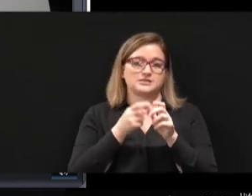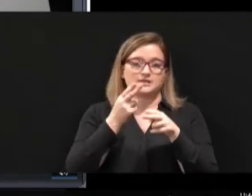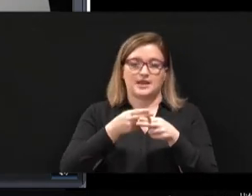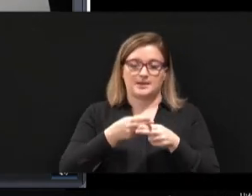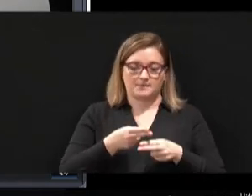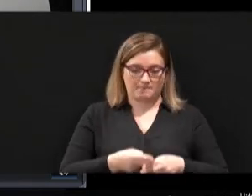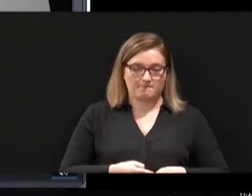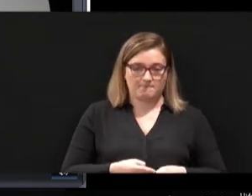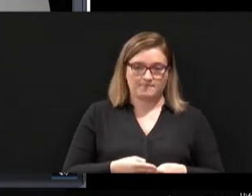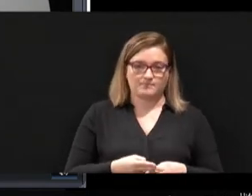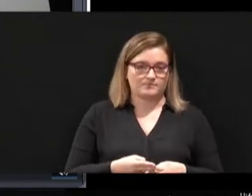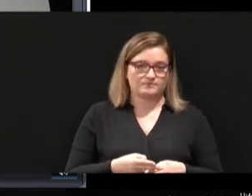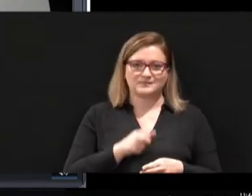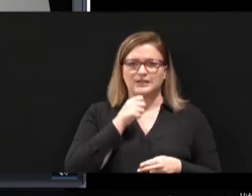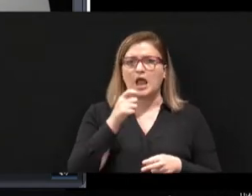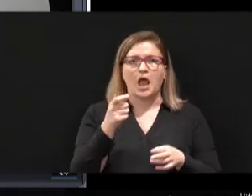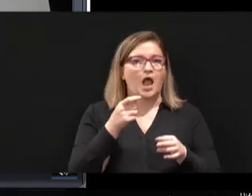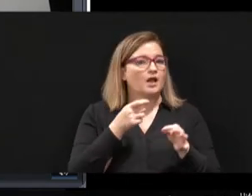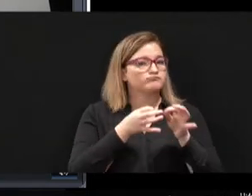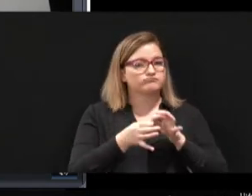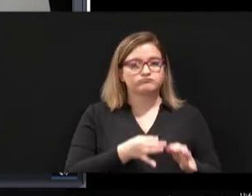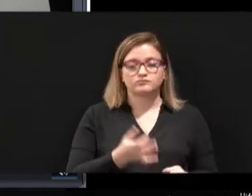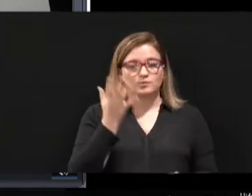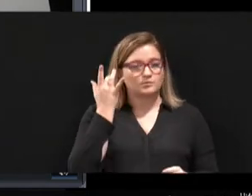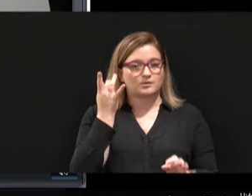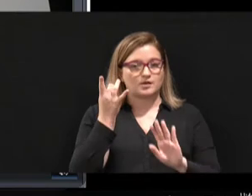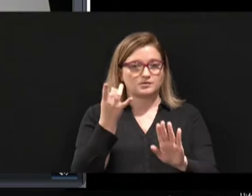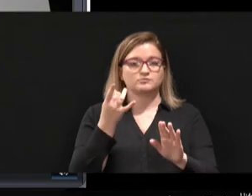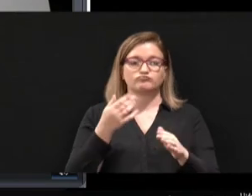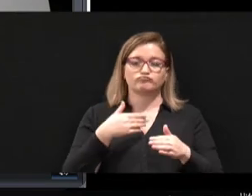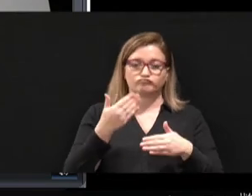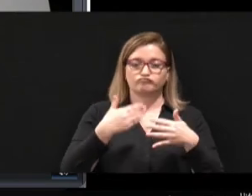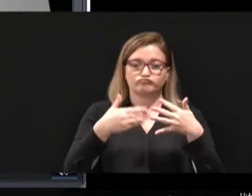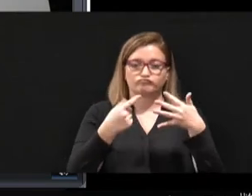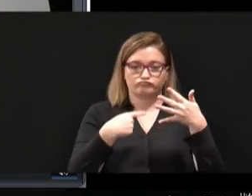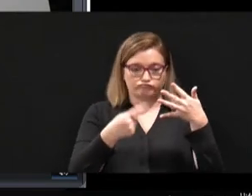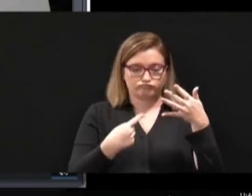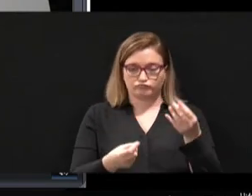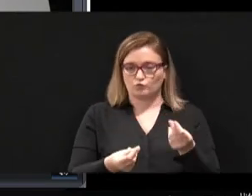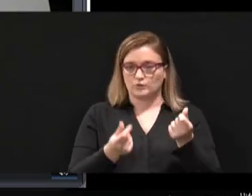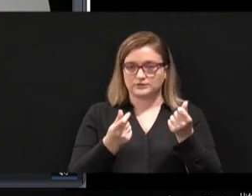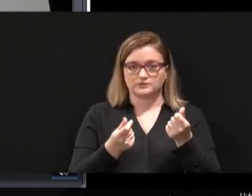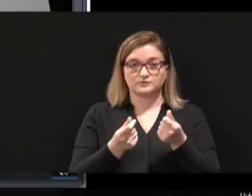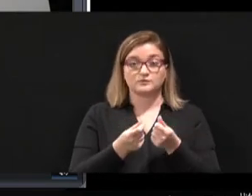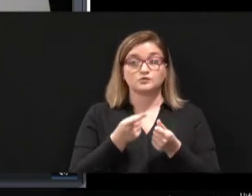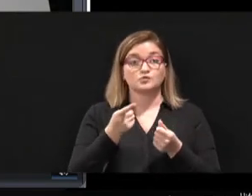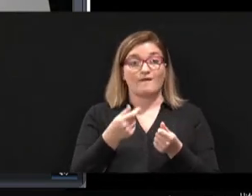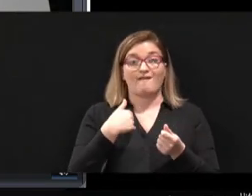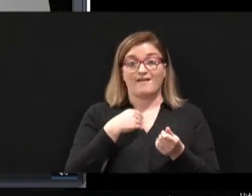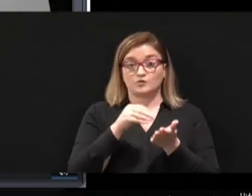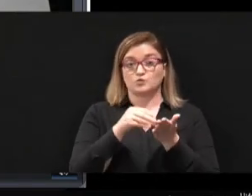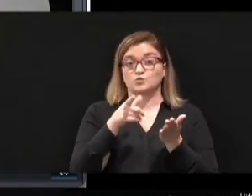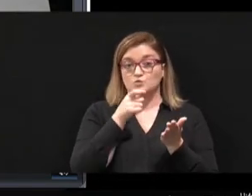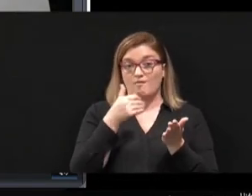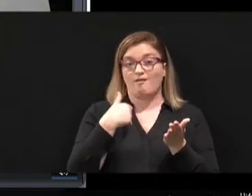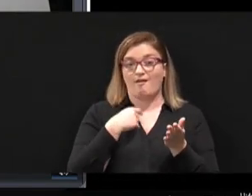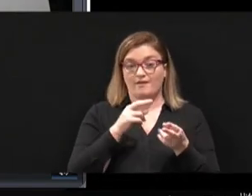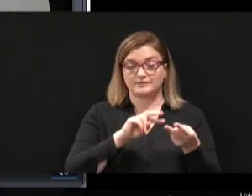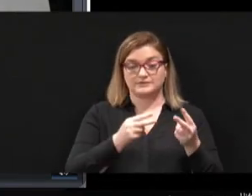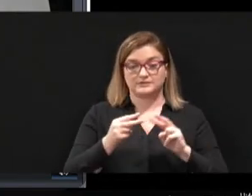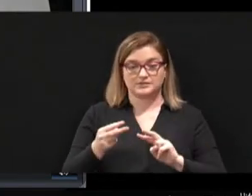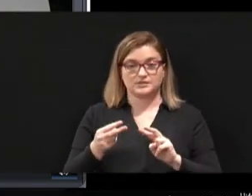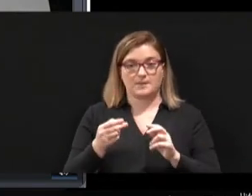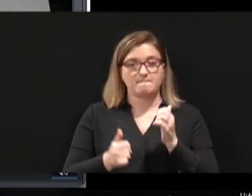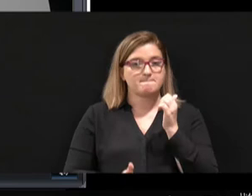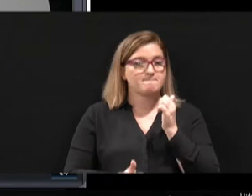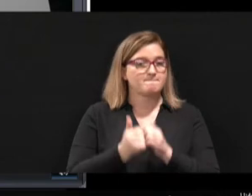why. When you are looking at kids that have dyslexia, the major problem is